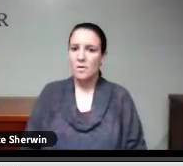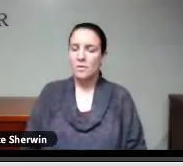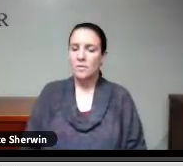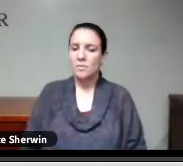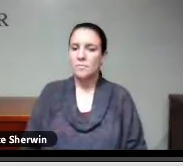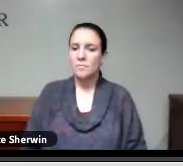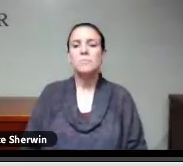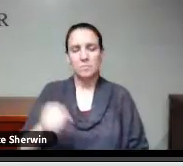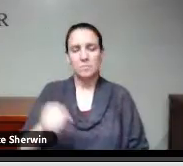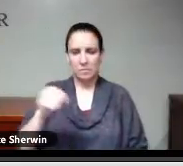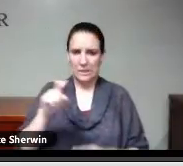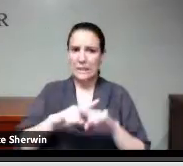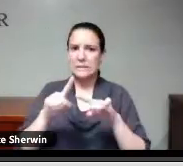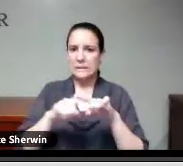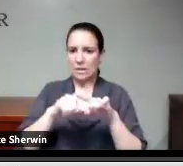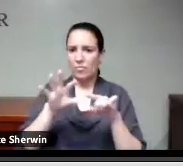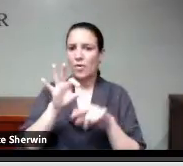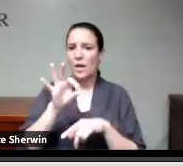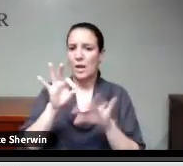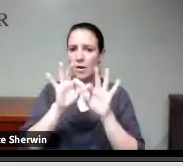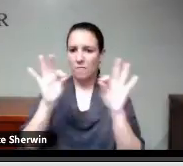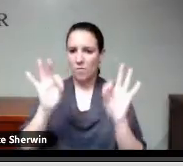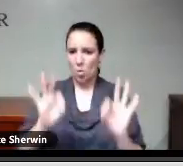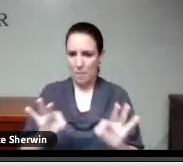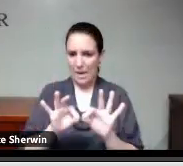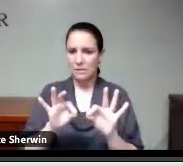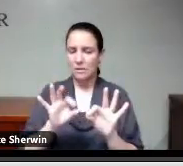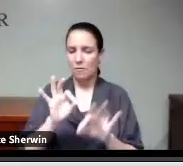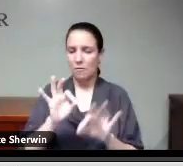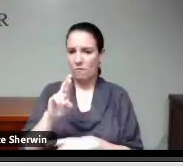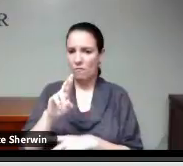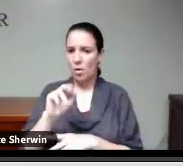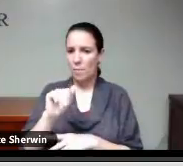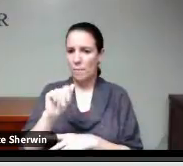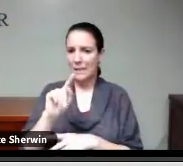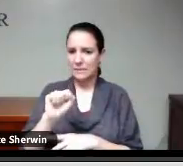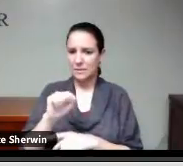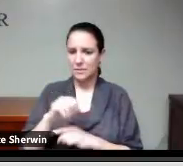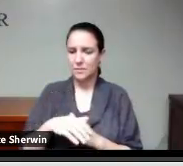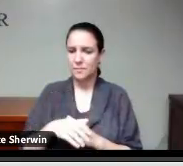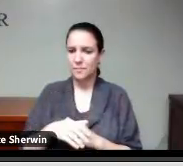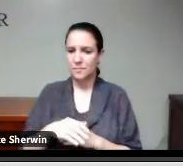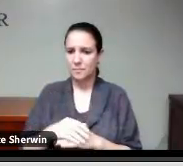formats, we have diversity of formats. Absolutely. Thank you, Linda.